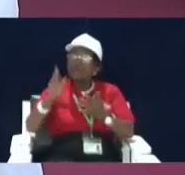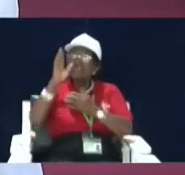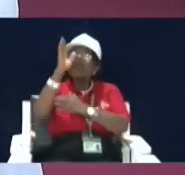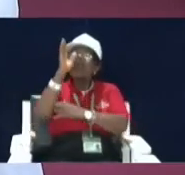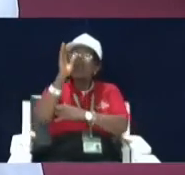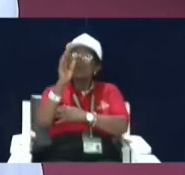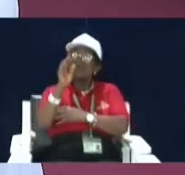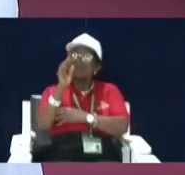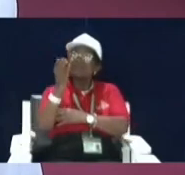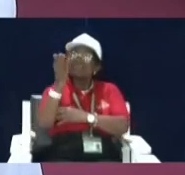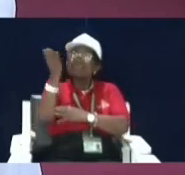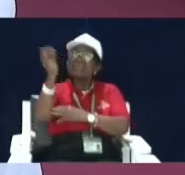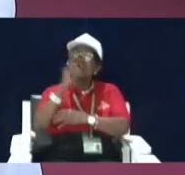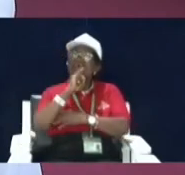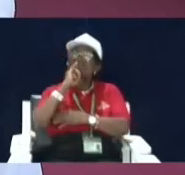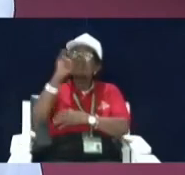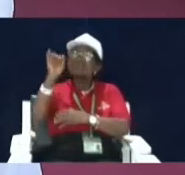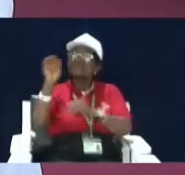rotten in him.